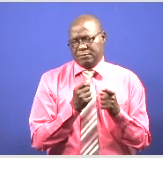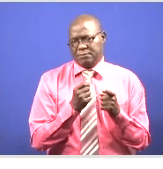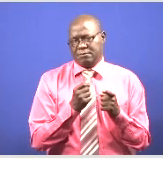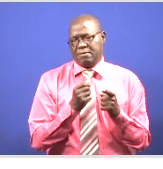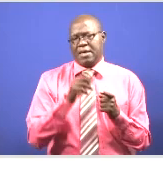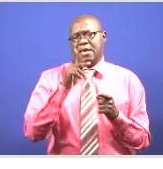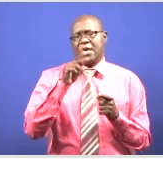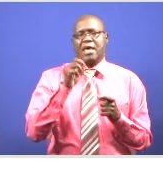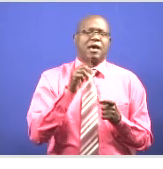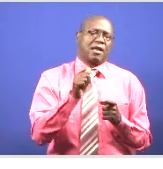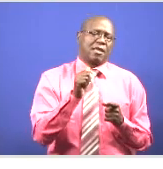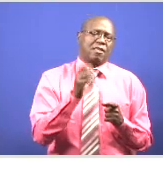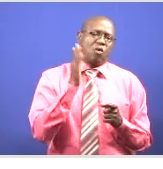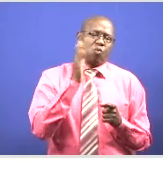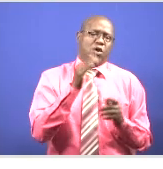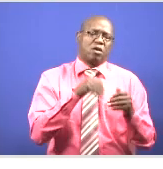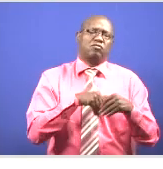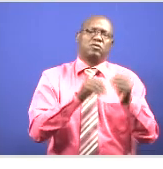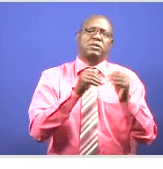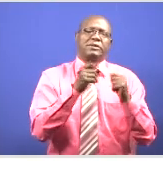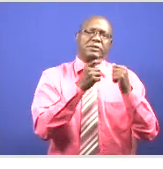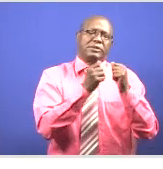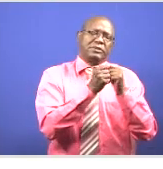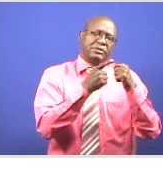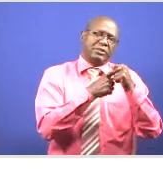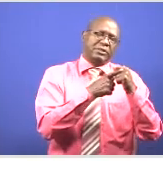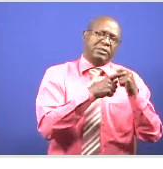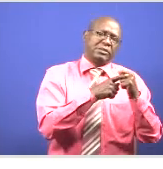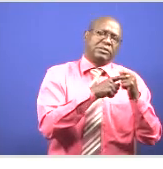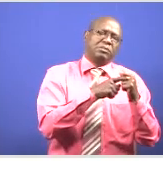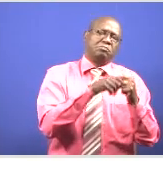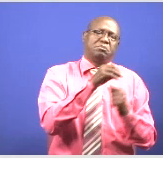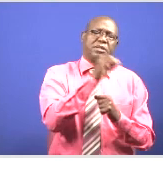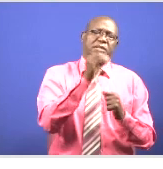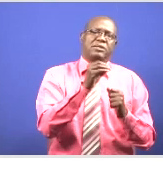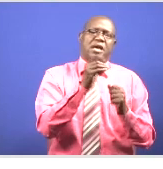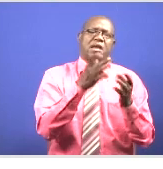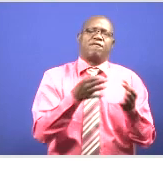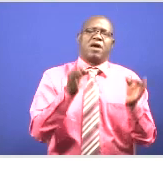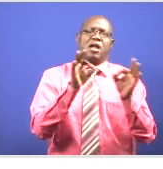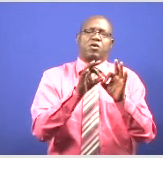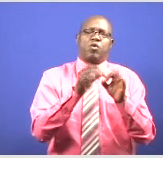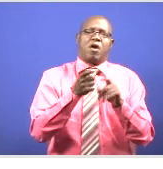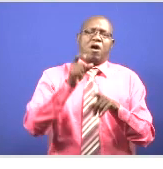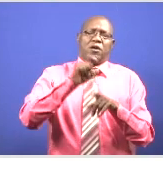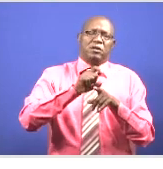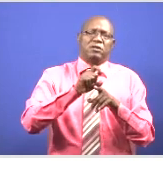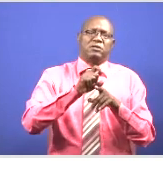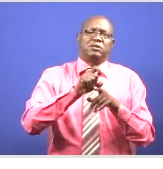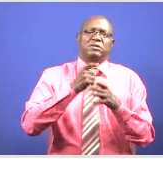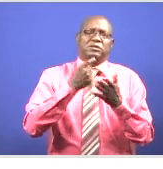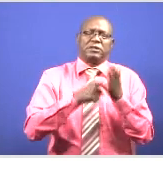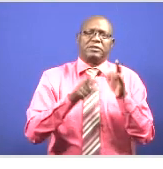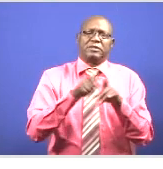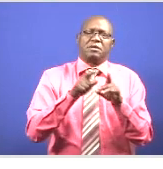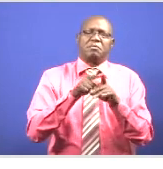KRA will be tracking the 16% value-added tax on sales as well as the 20% excess duty